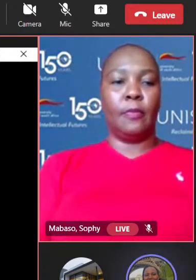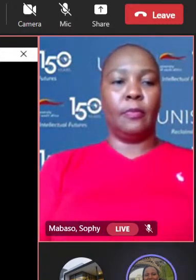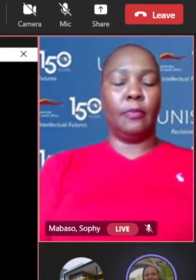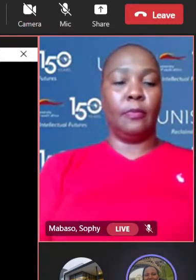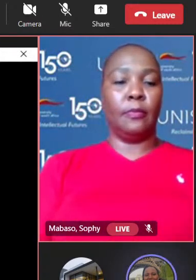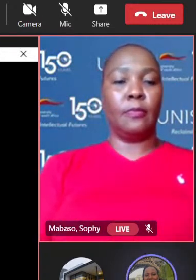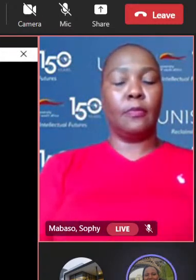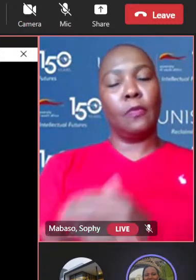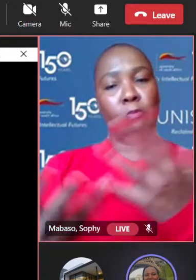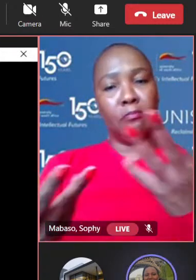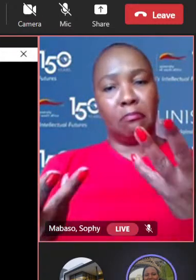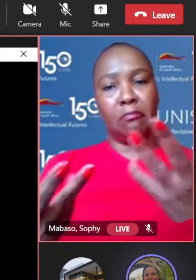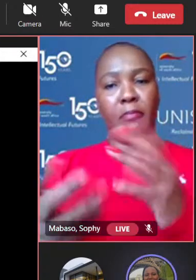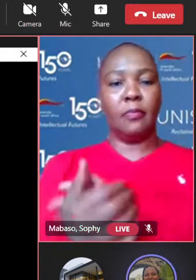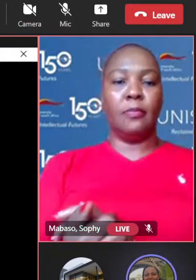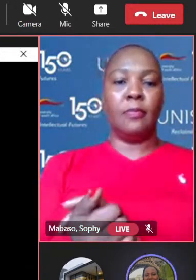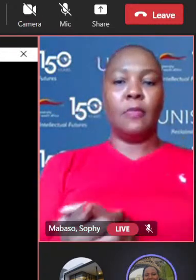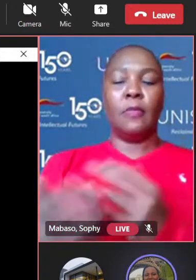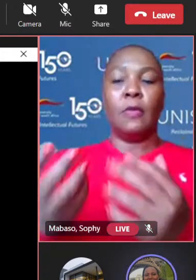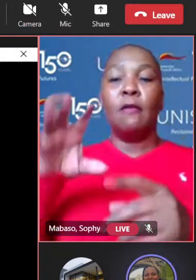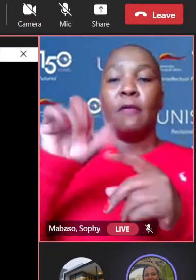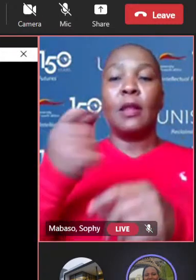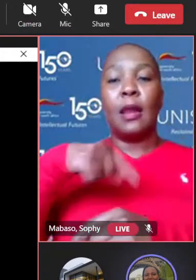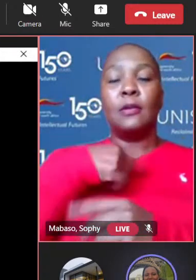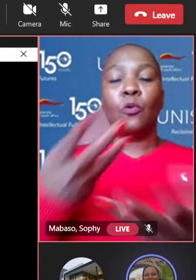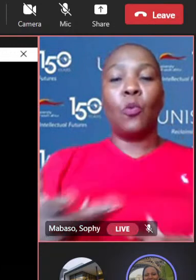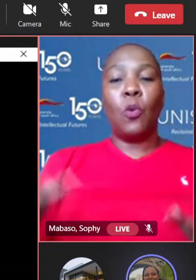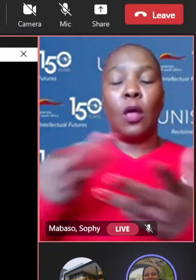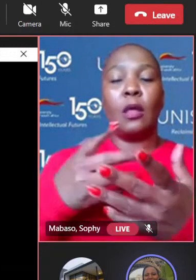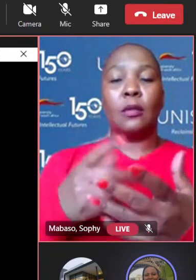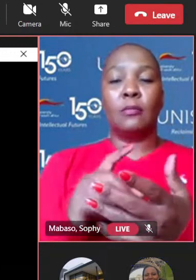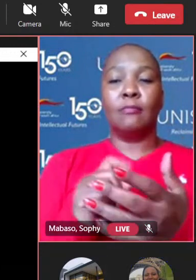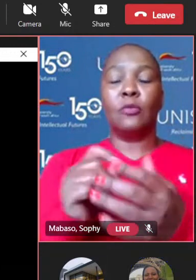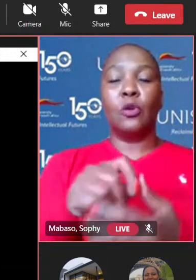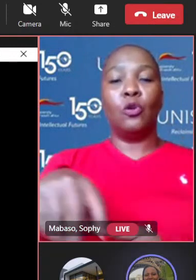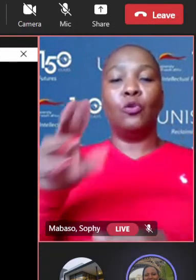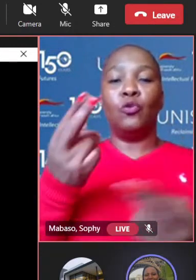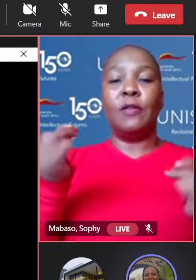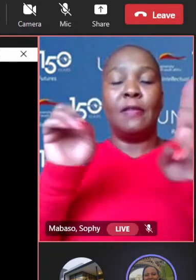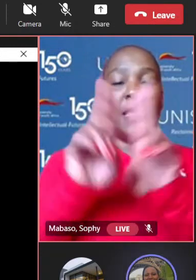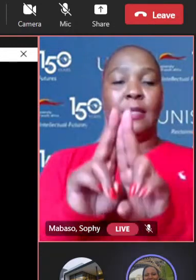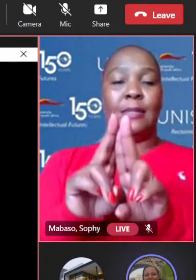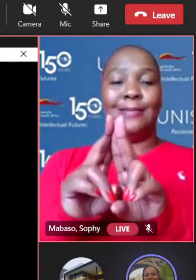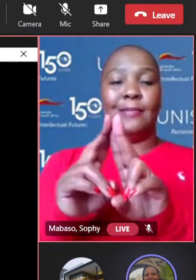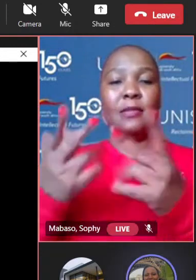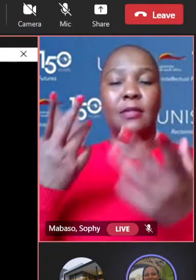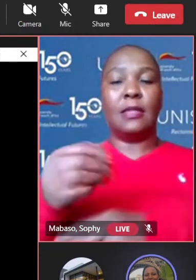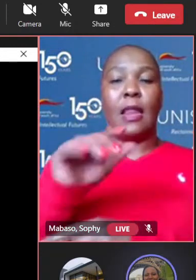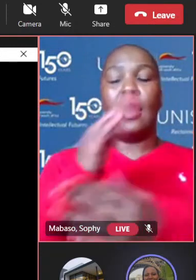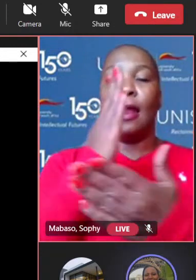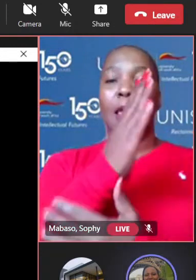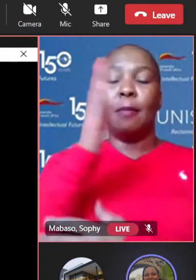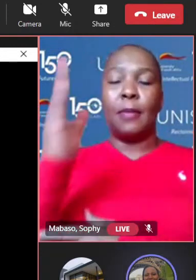Otherwise, where you can find us, you can log on to the university library website,